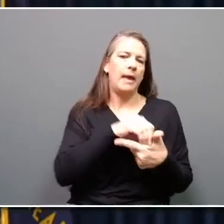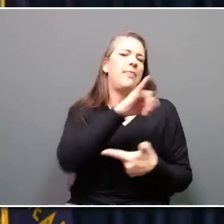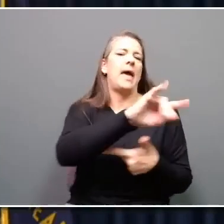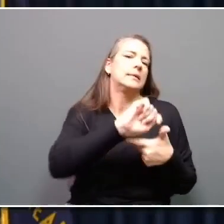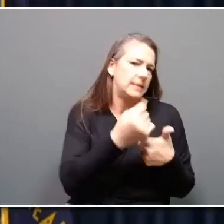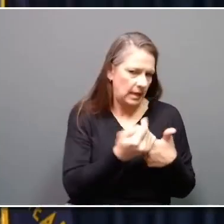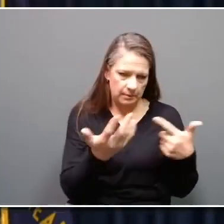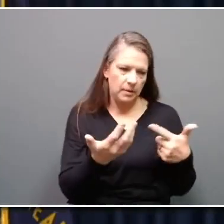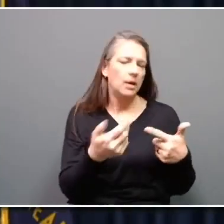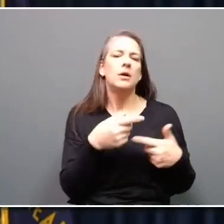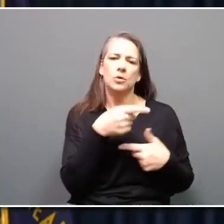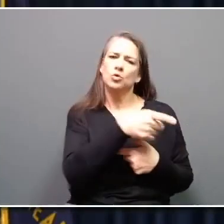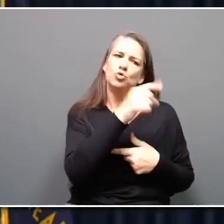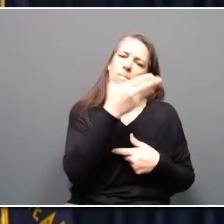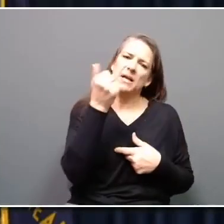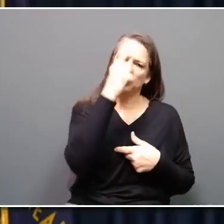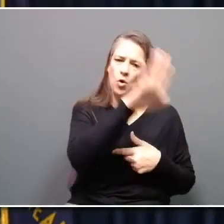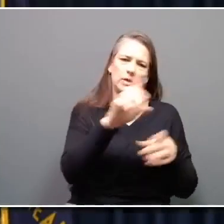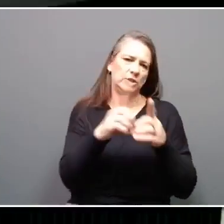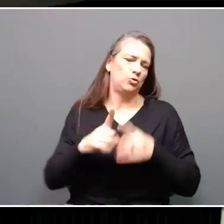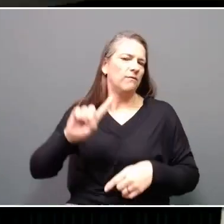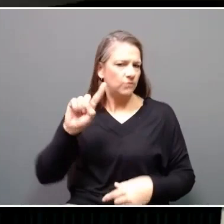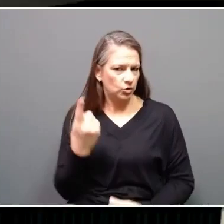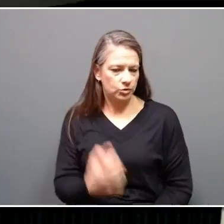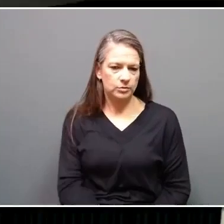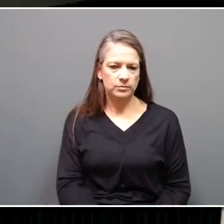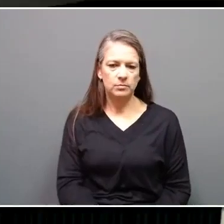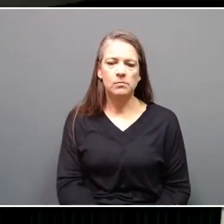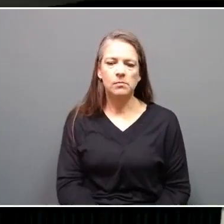do the best they can for their district. Liam.